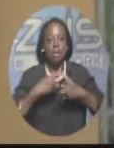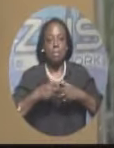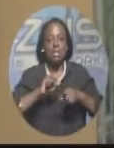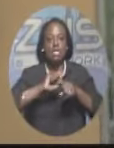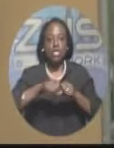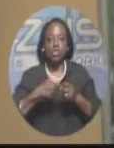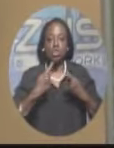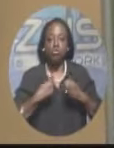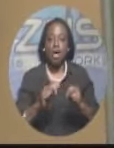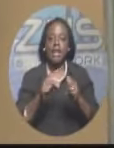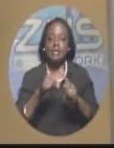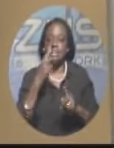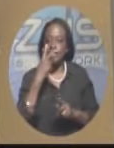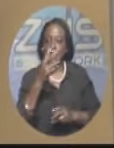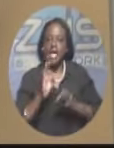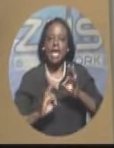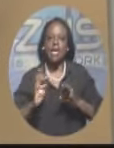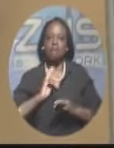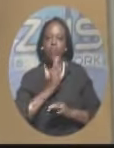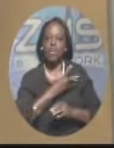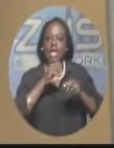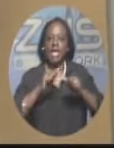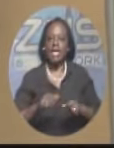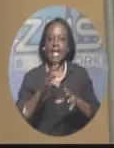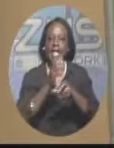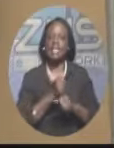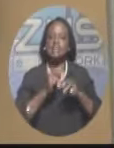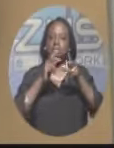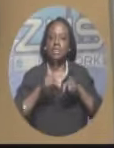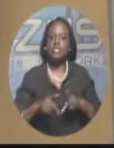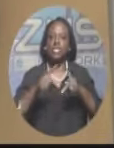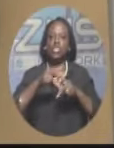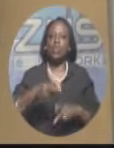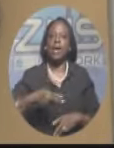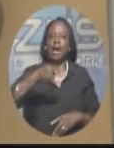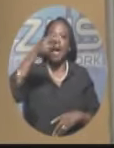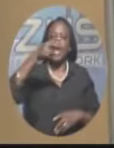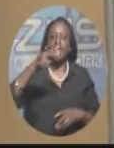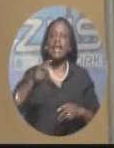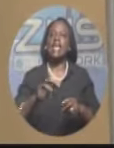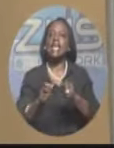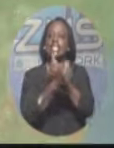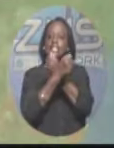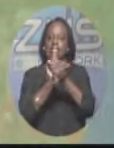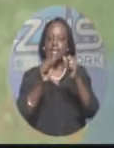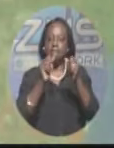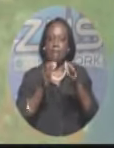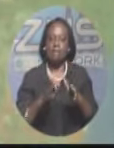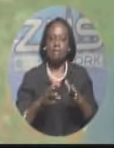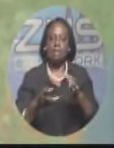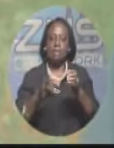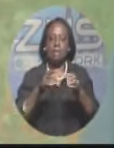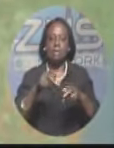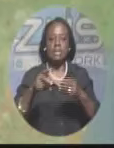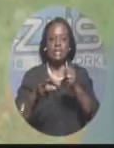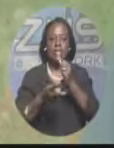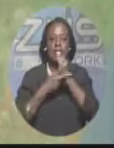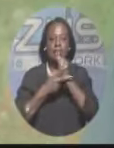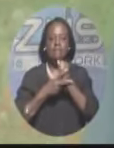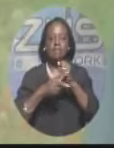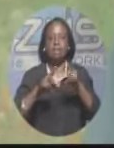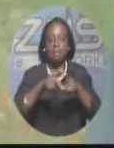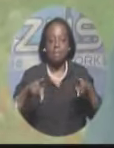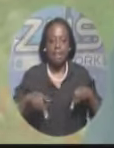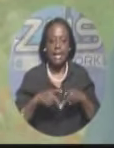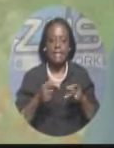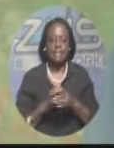possible to see if we can get persons to a higher, safer place. The area member of Parliament pleaded